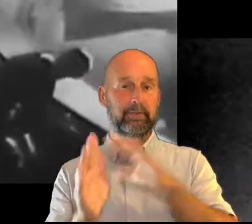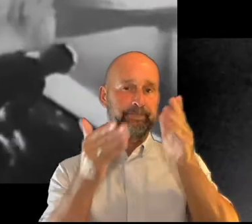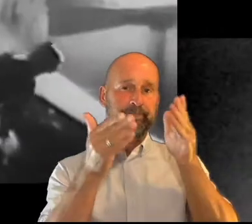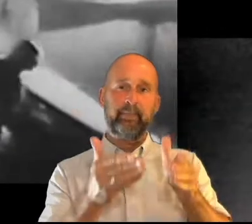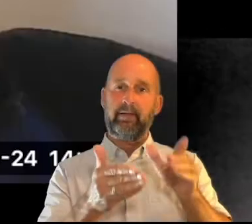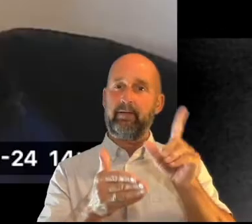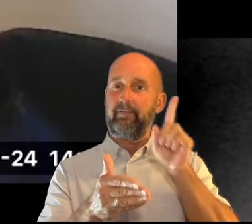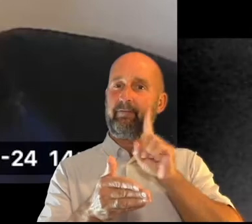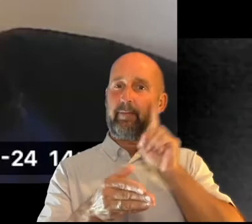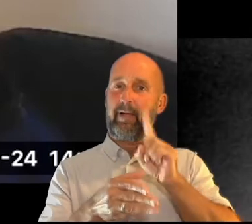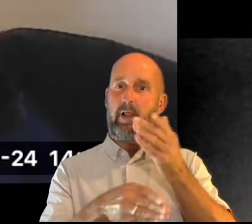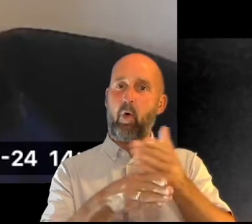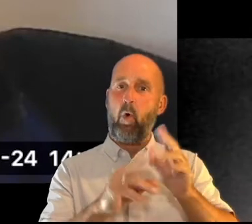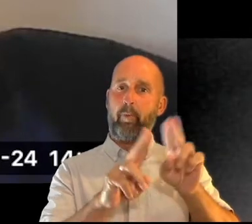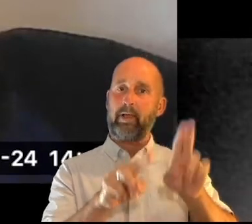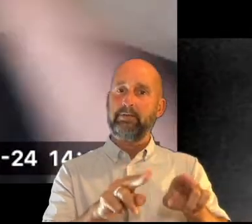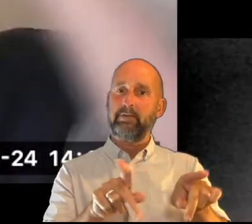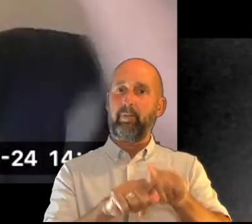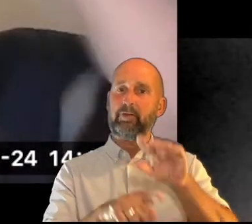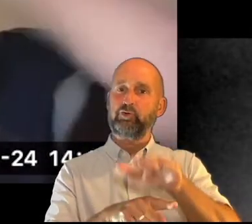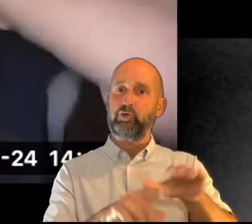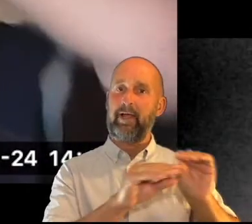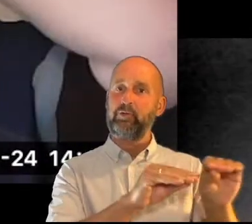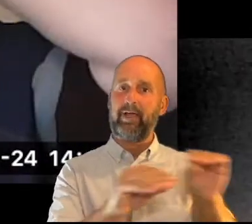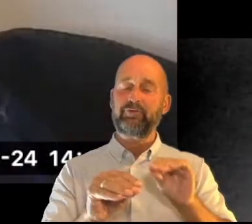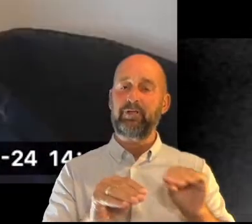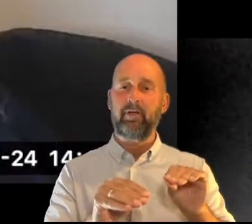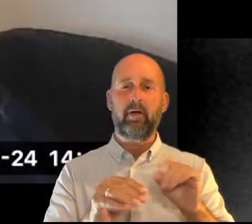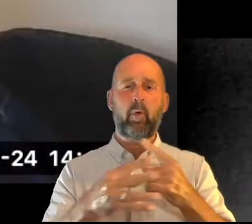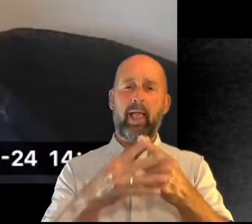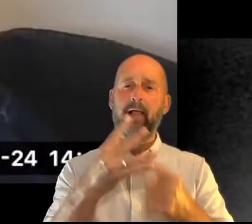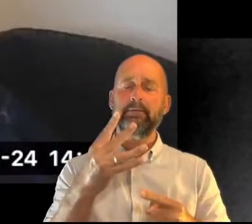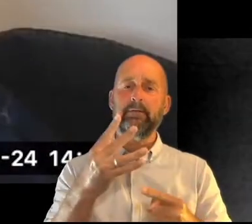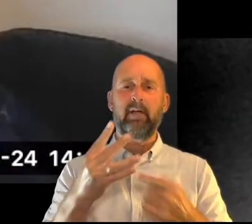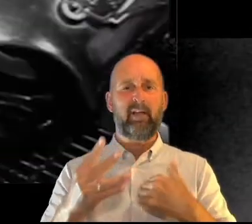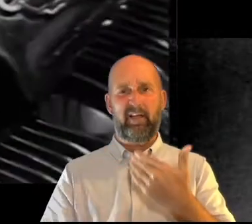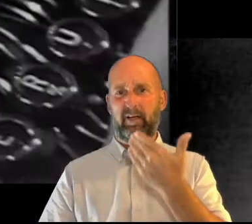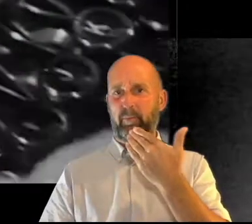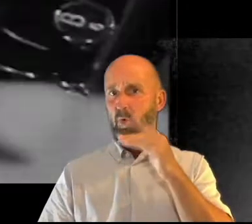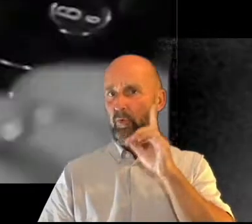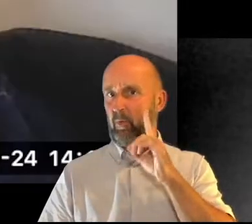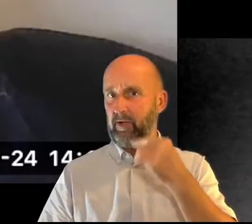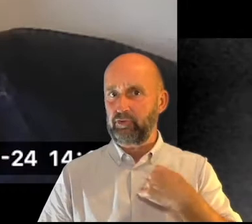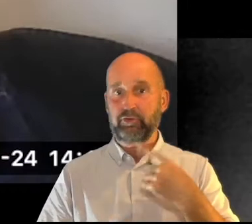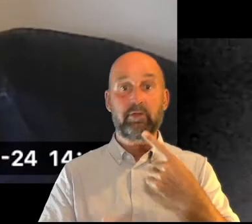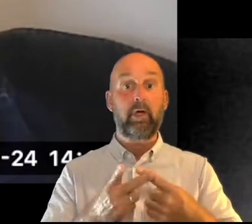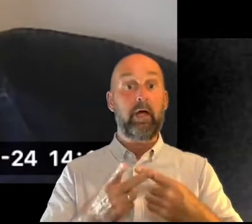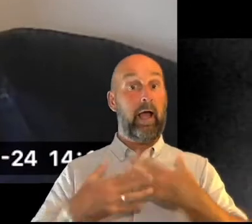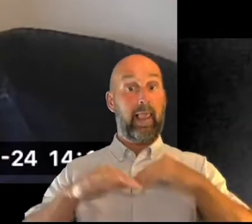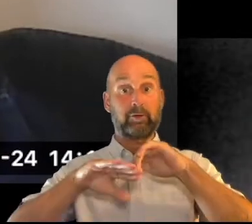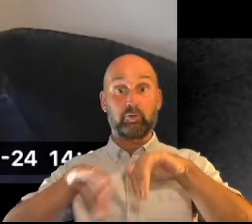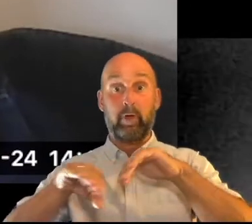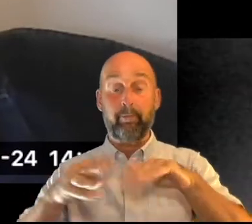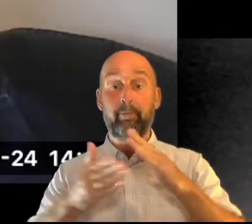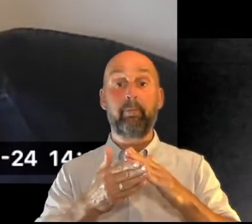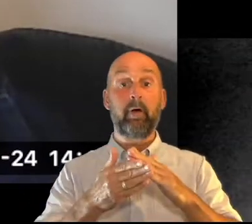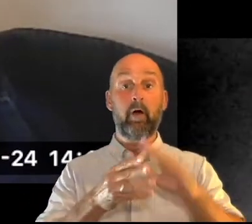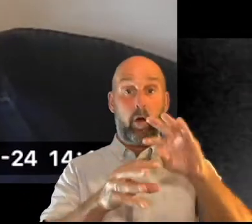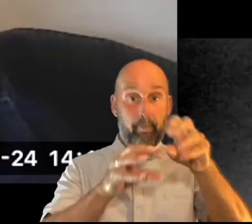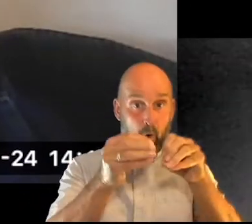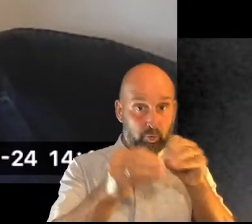education. What else do I like to do? I'm quite a boring wench, really. So I like to swim. I've got motion animation, 5 days into